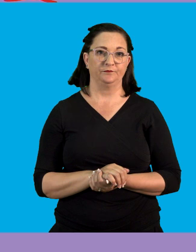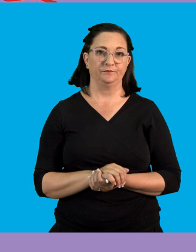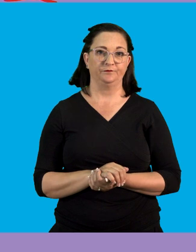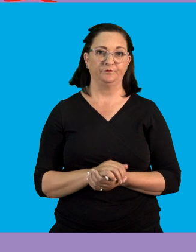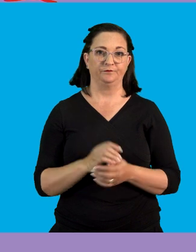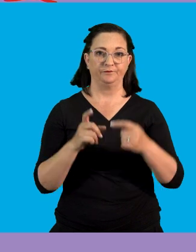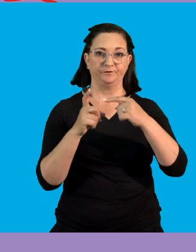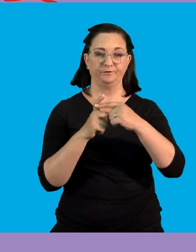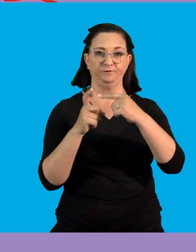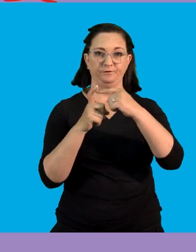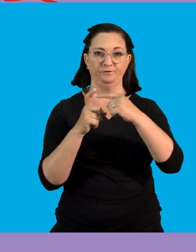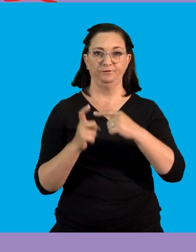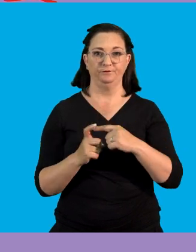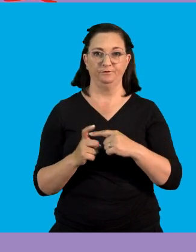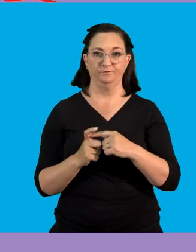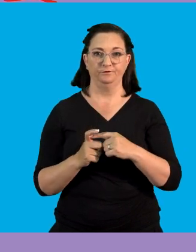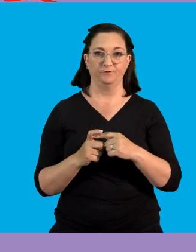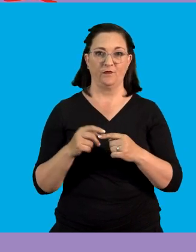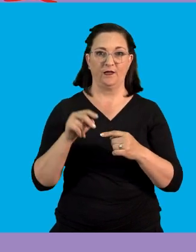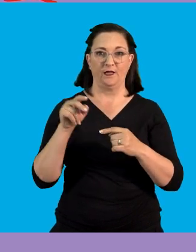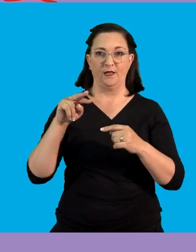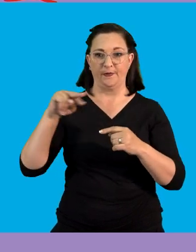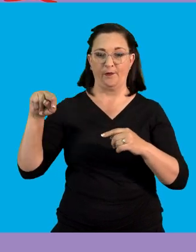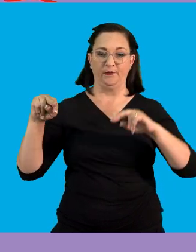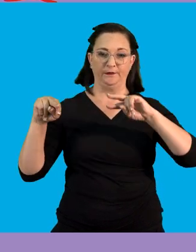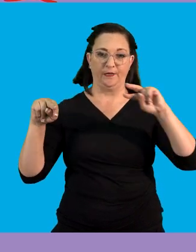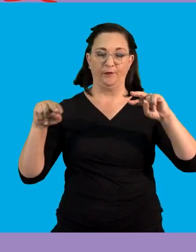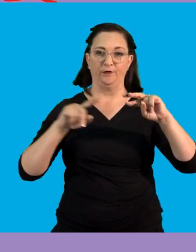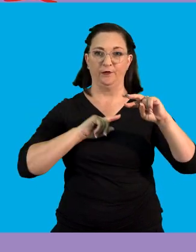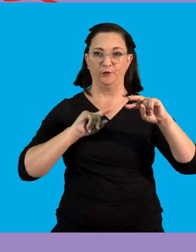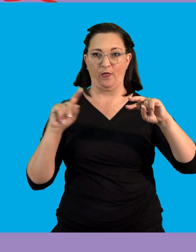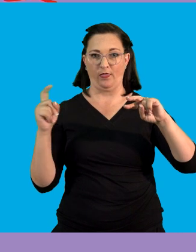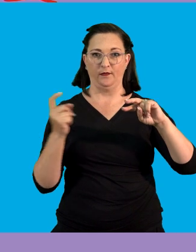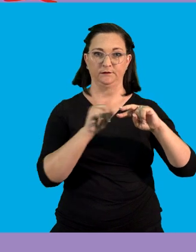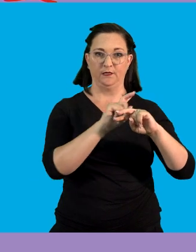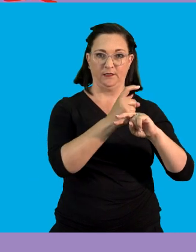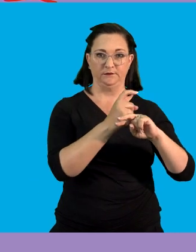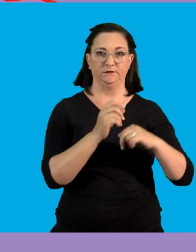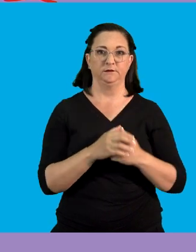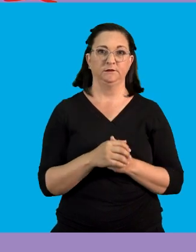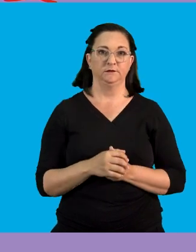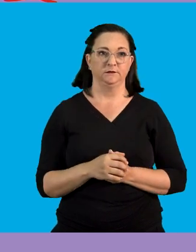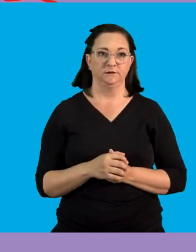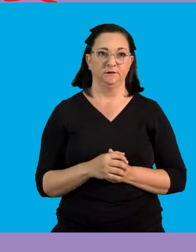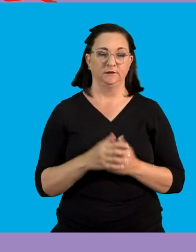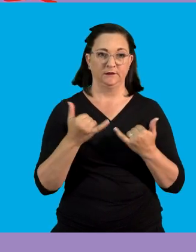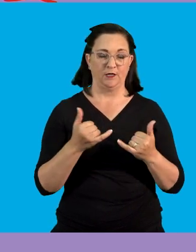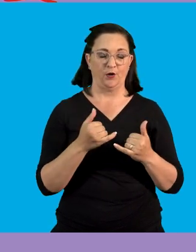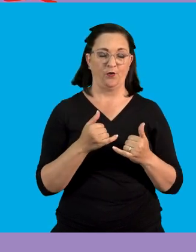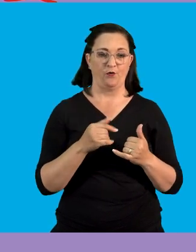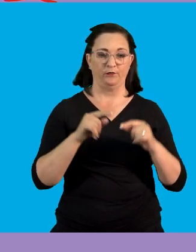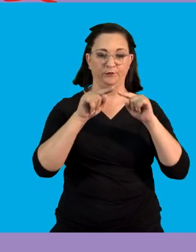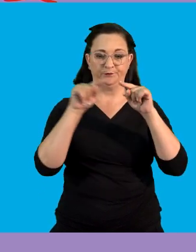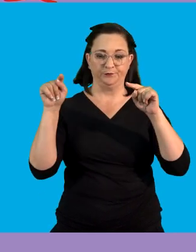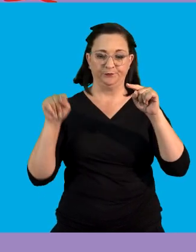the marking here, it's a double marking, which means this side is also x. So we know that perimeter then in